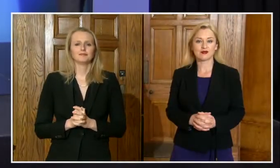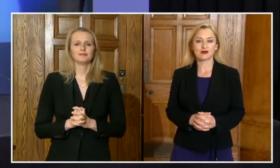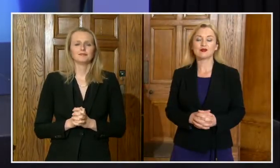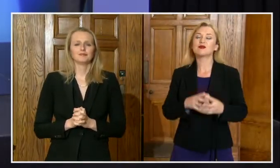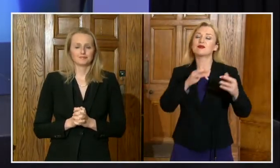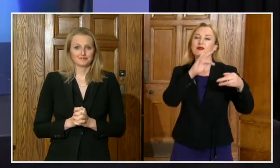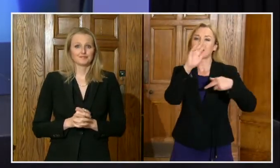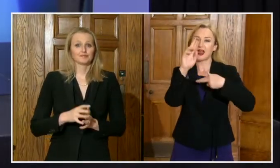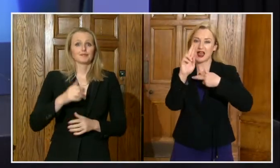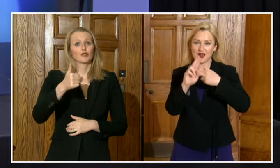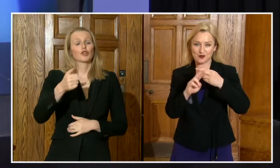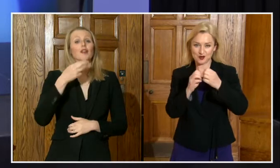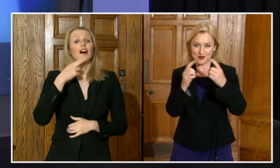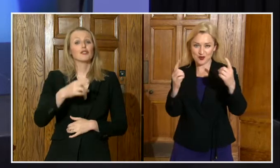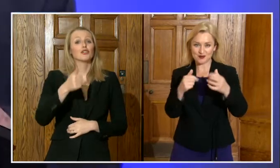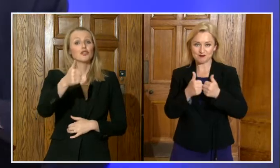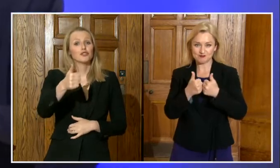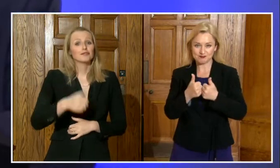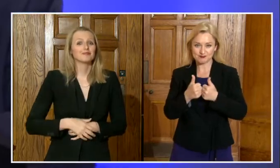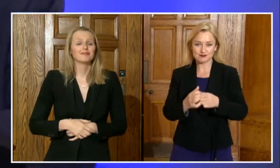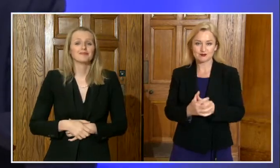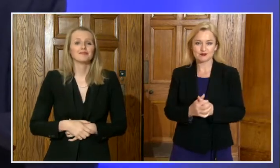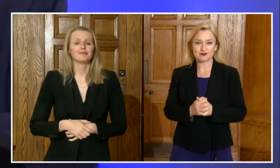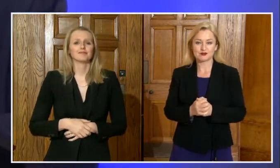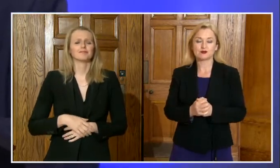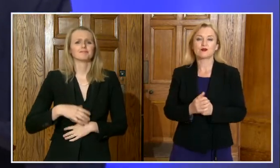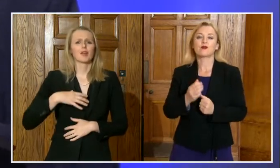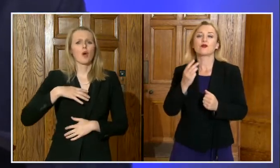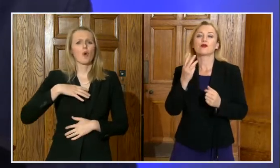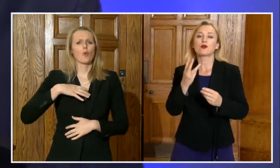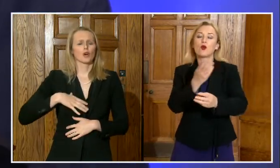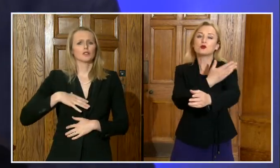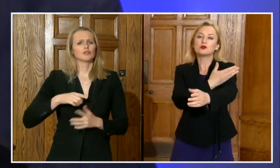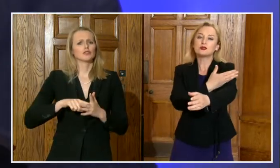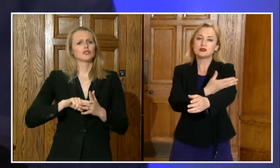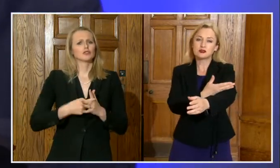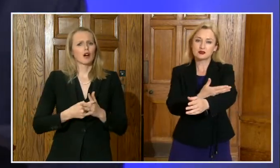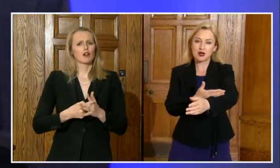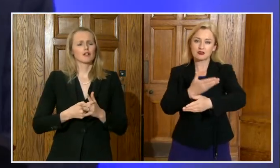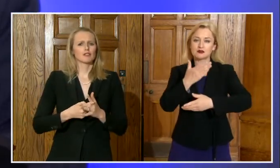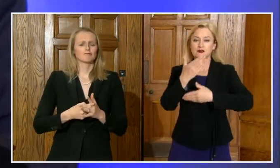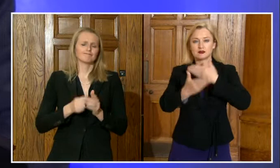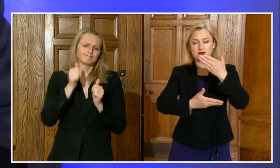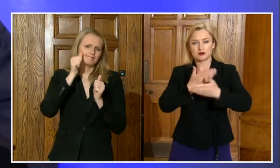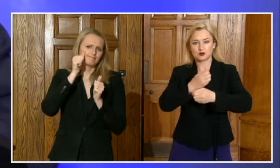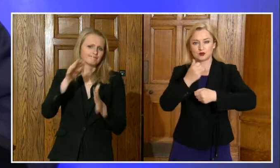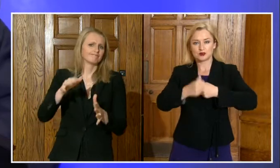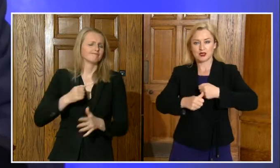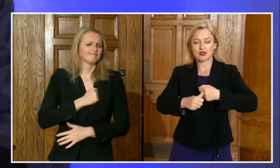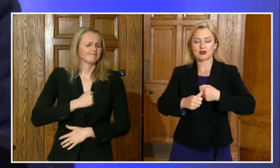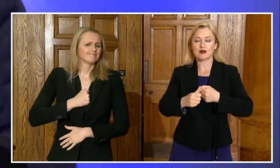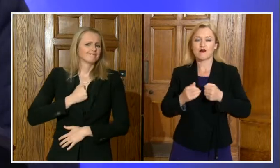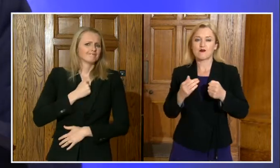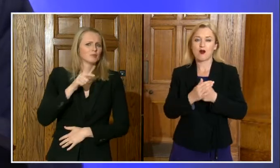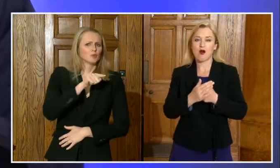Good afternoon. I'd like to start my remarks today by passing my condolences to the family